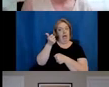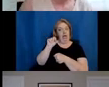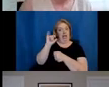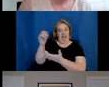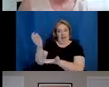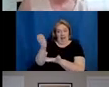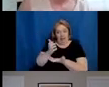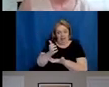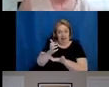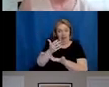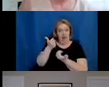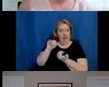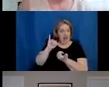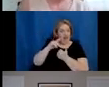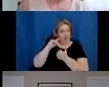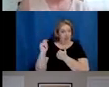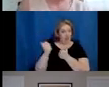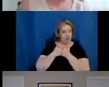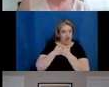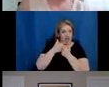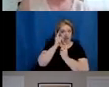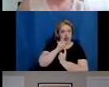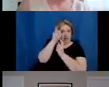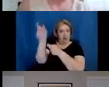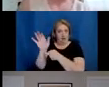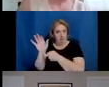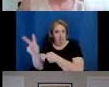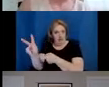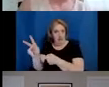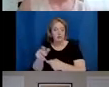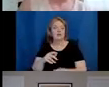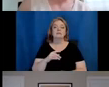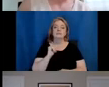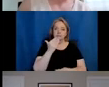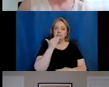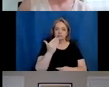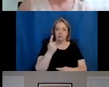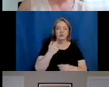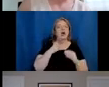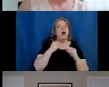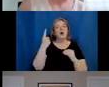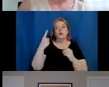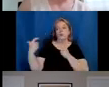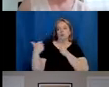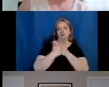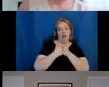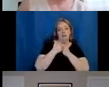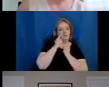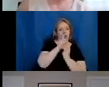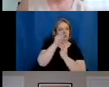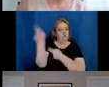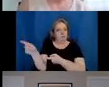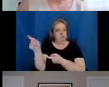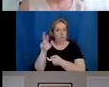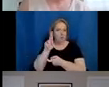if challenged. That's a good question. We haven't had any repatriation challenges yet, but however, one of